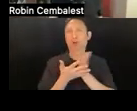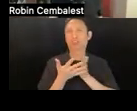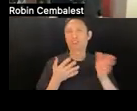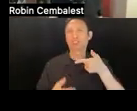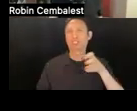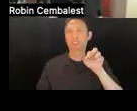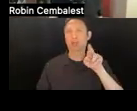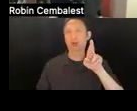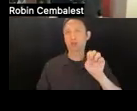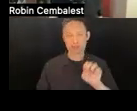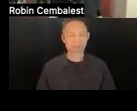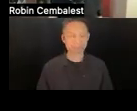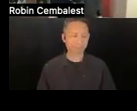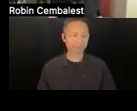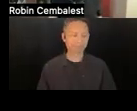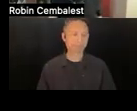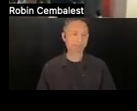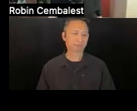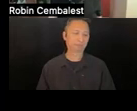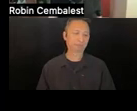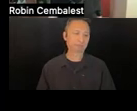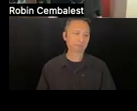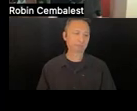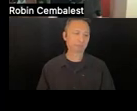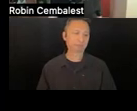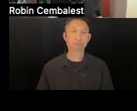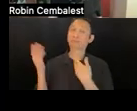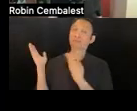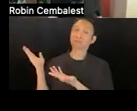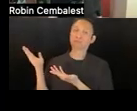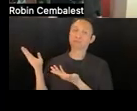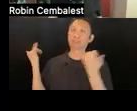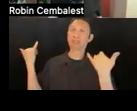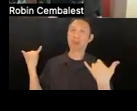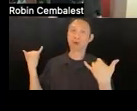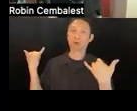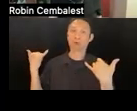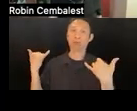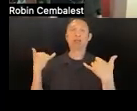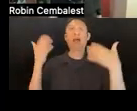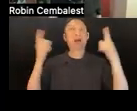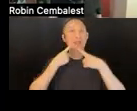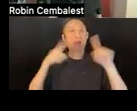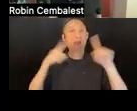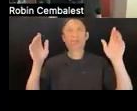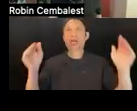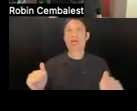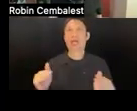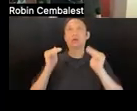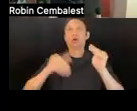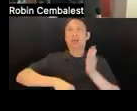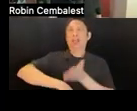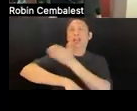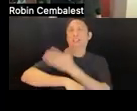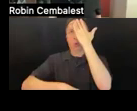Now comes the announcement, which again becomes enhancing the why. Not why did you do it, but why should